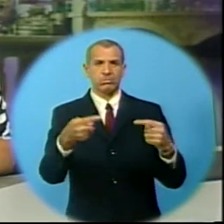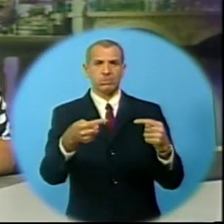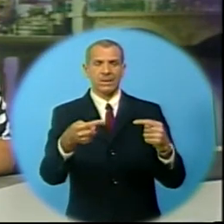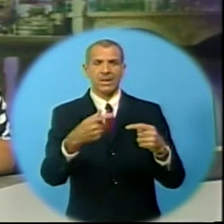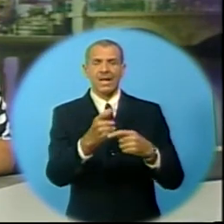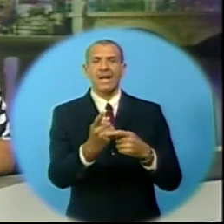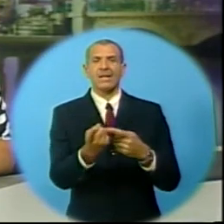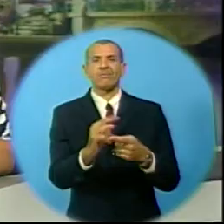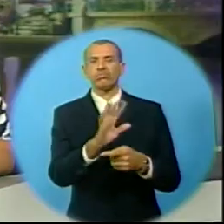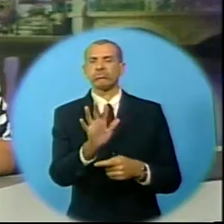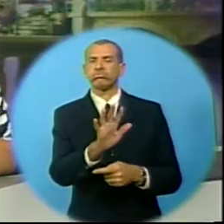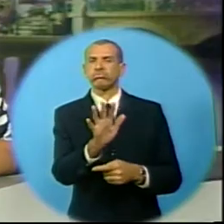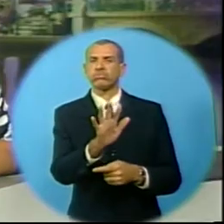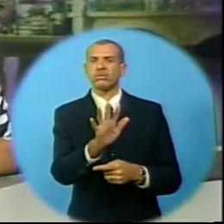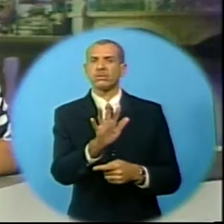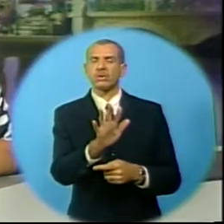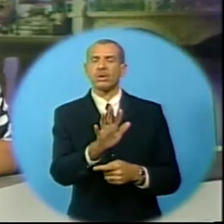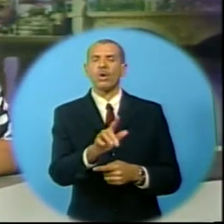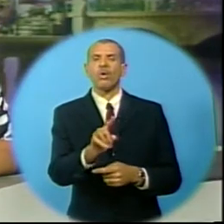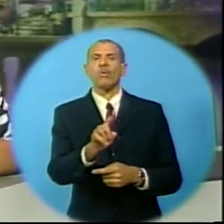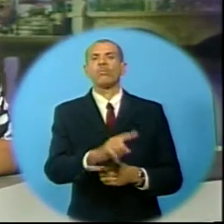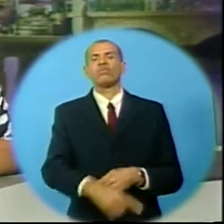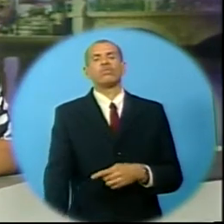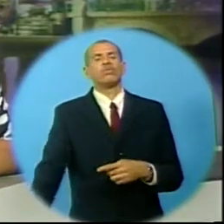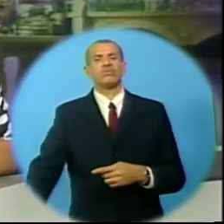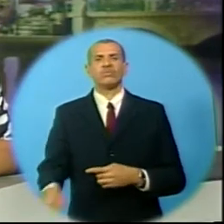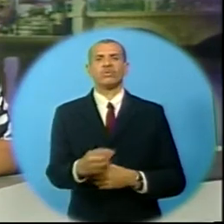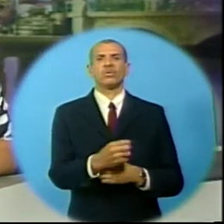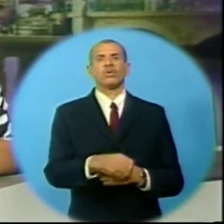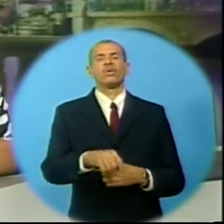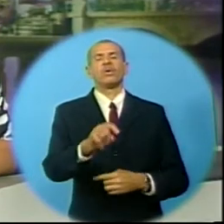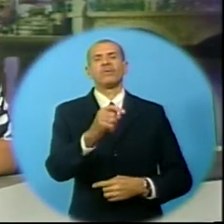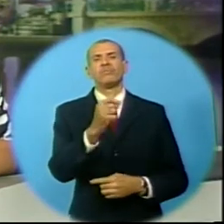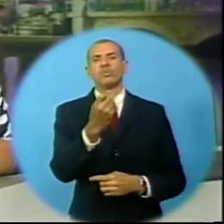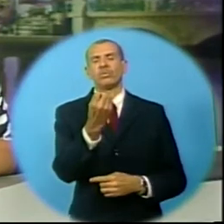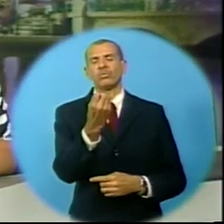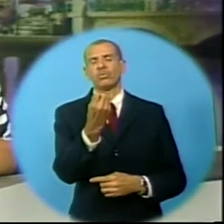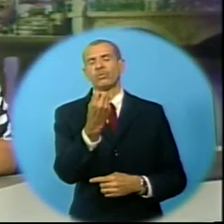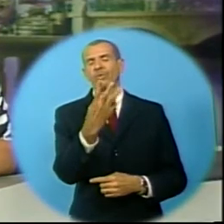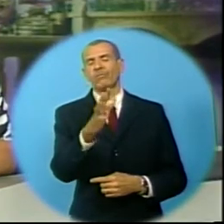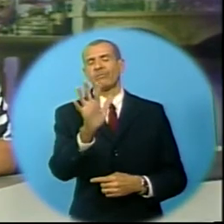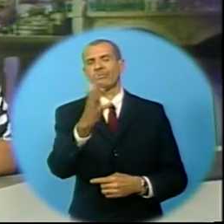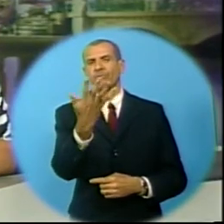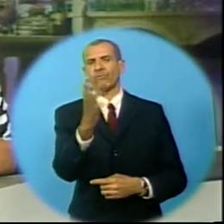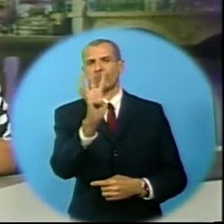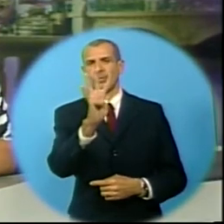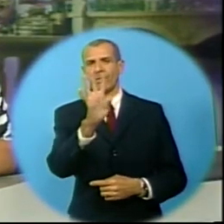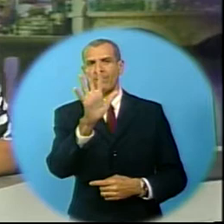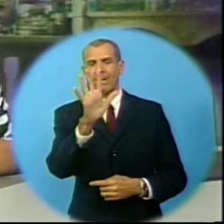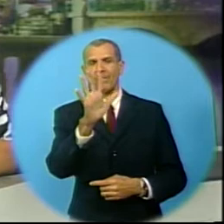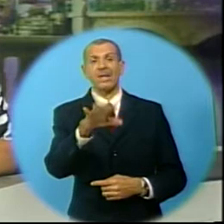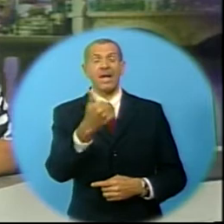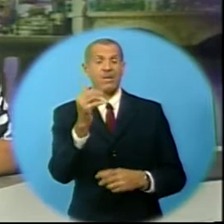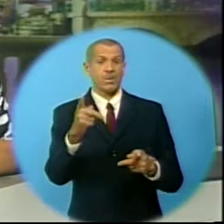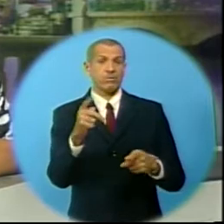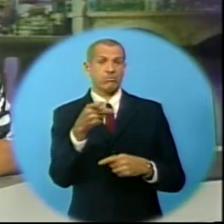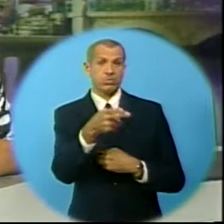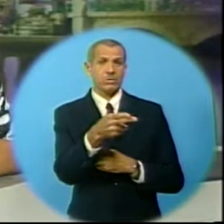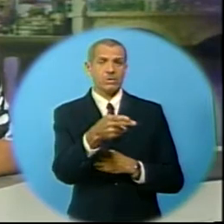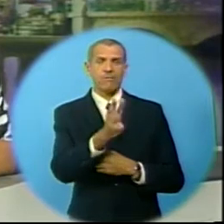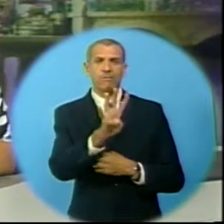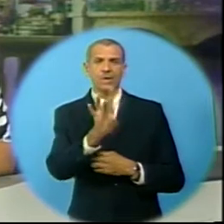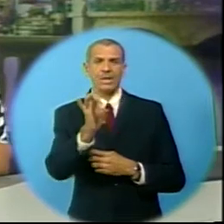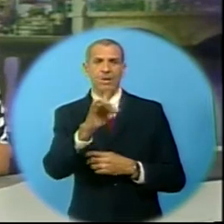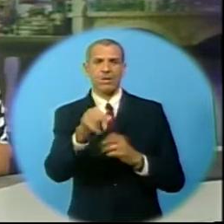which occurred around 1:45 in the morning on the 4th of August. The other person shot was a 48-year-old man